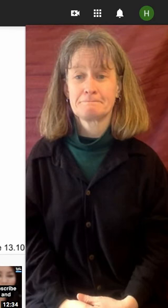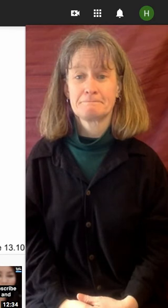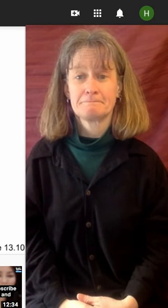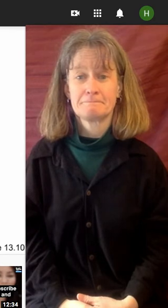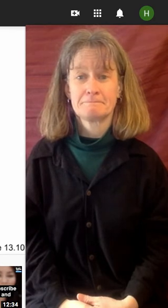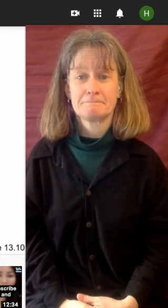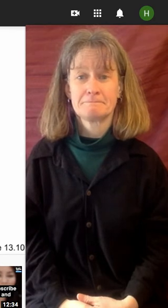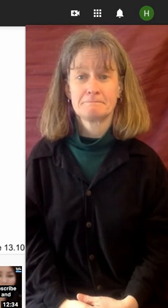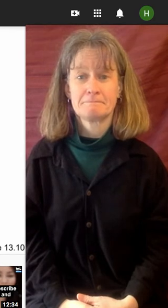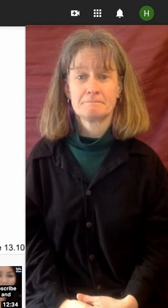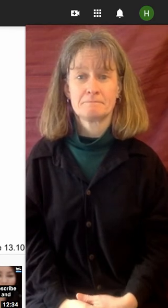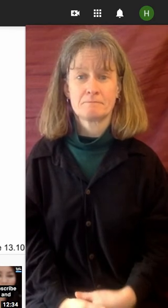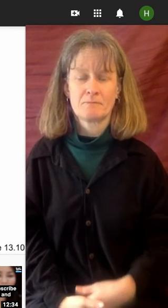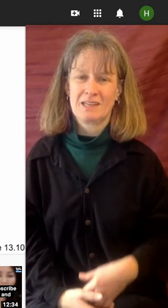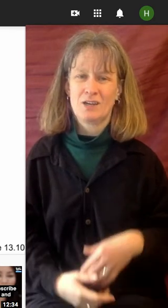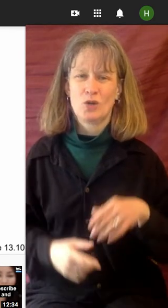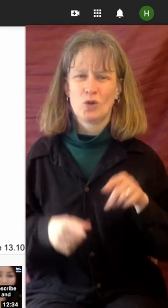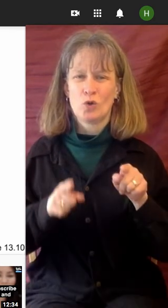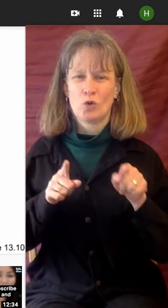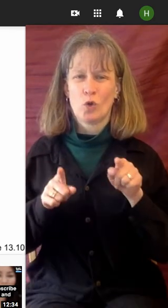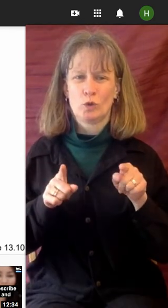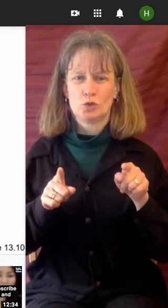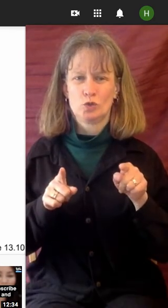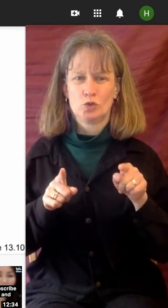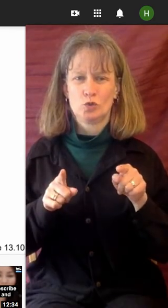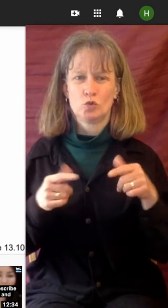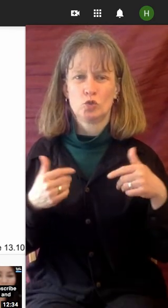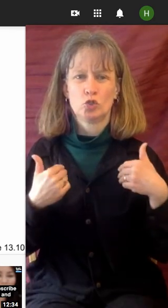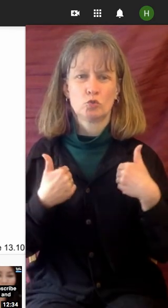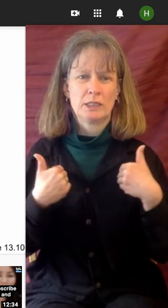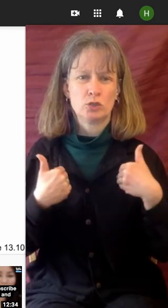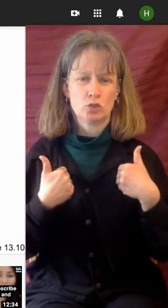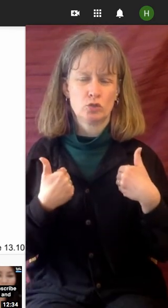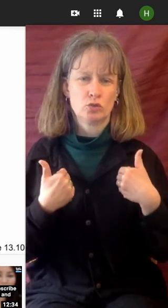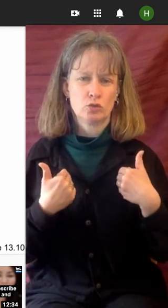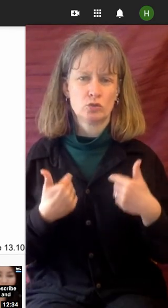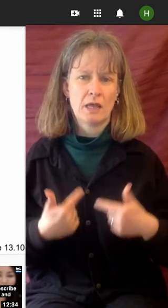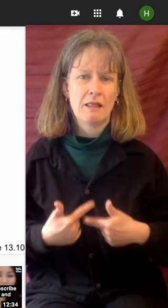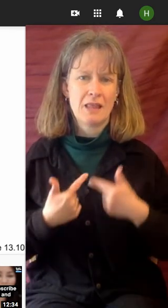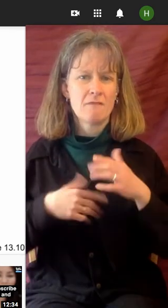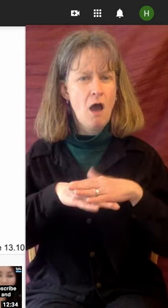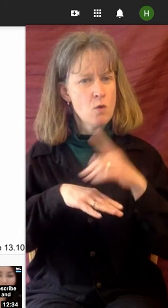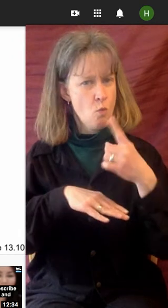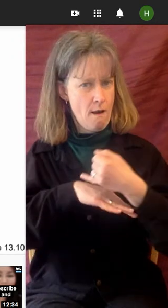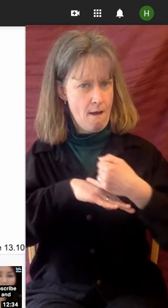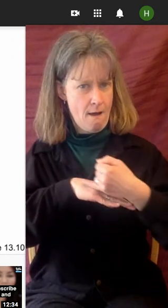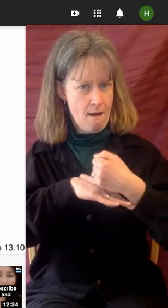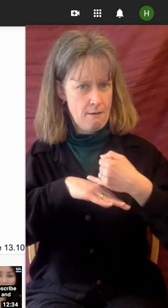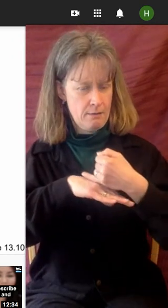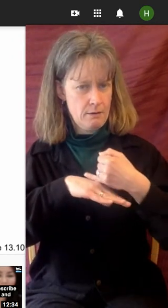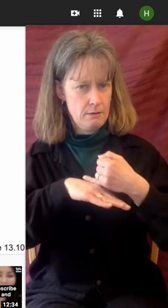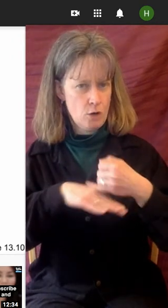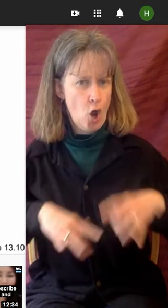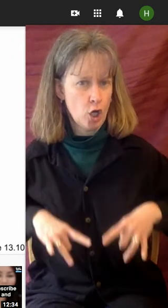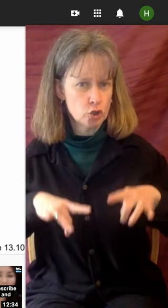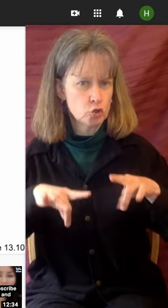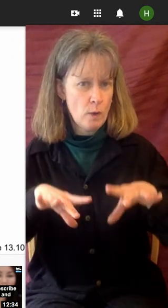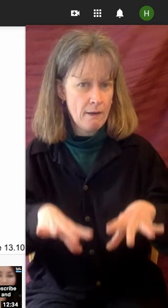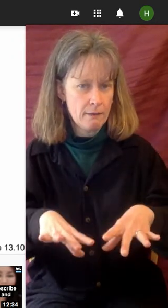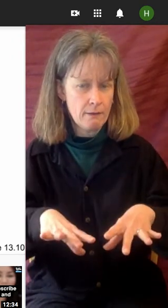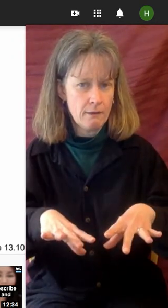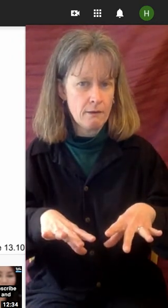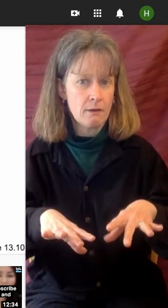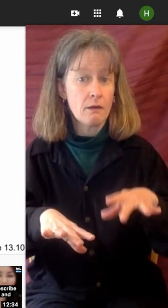These are related creatures that live on one island, but they have live in